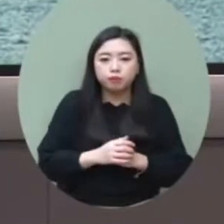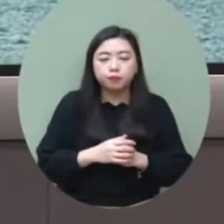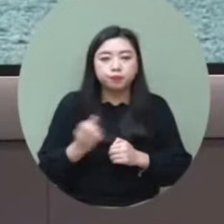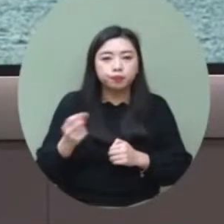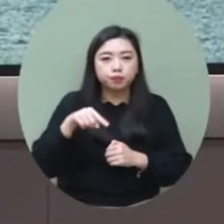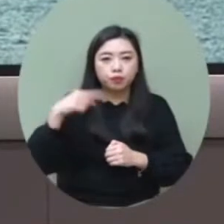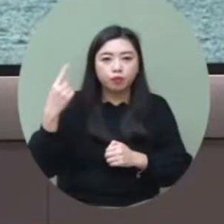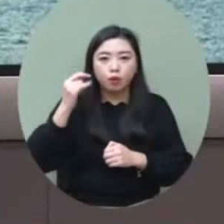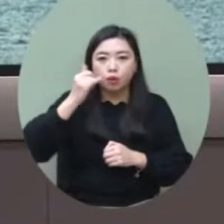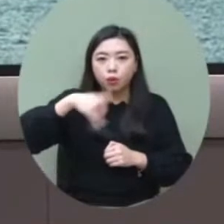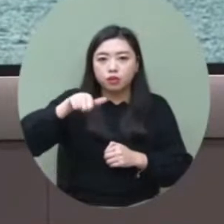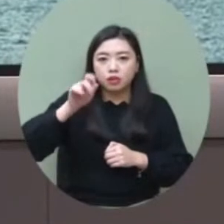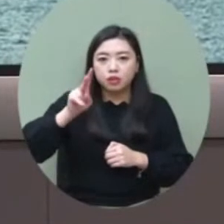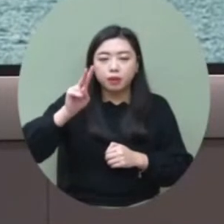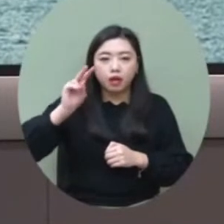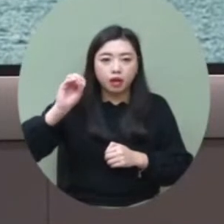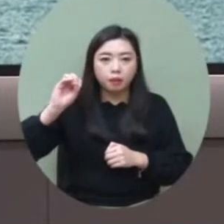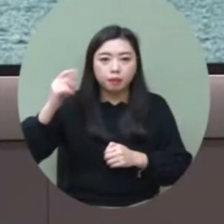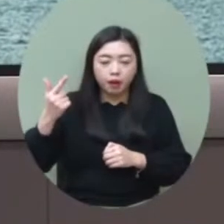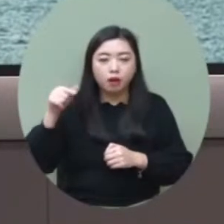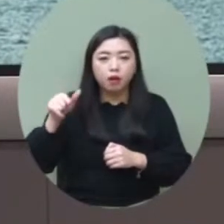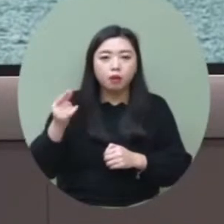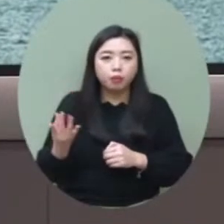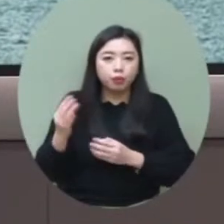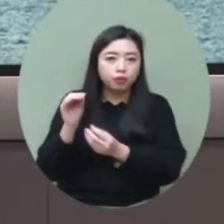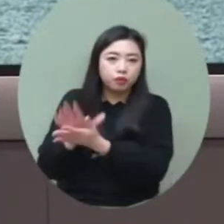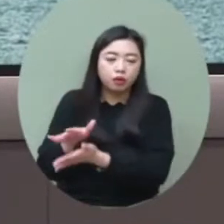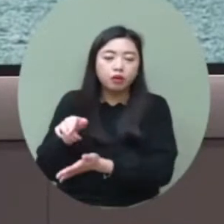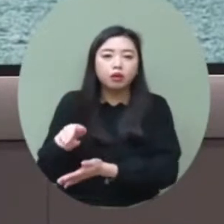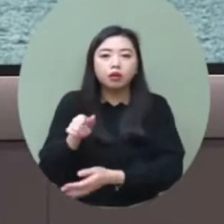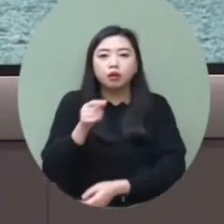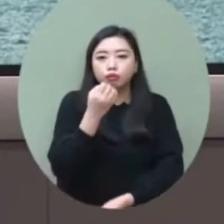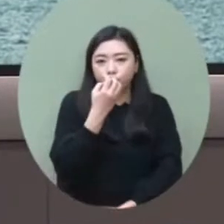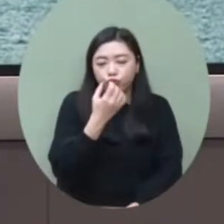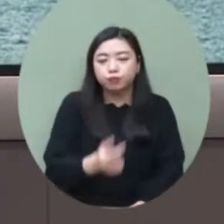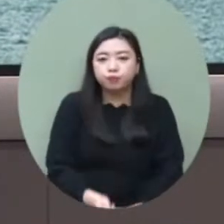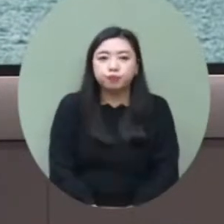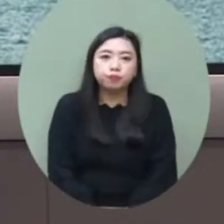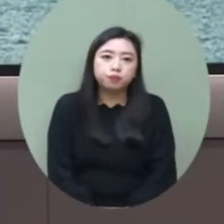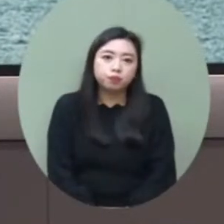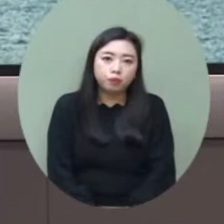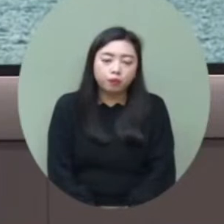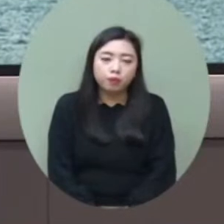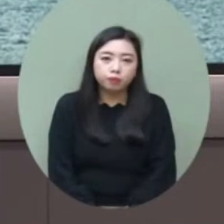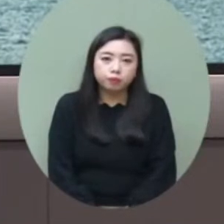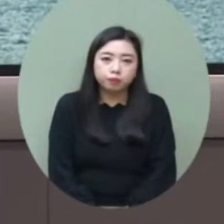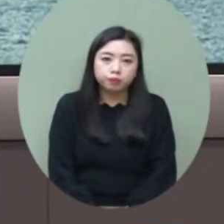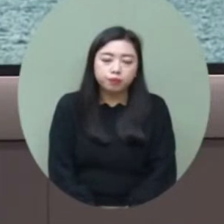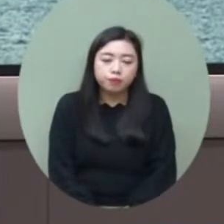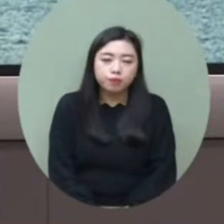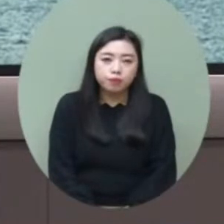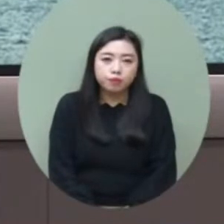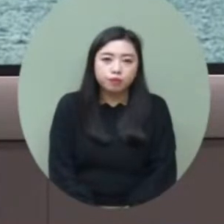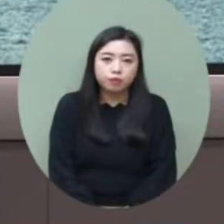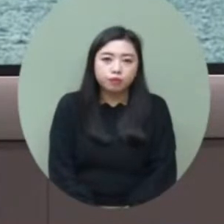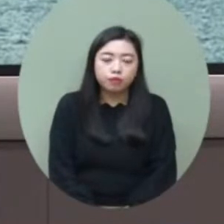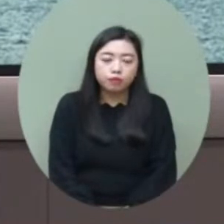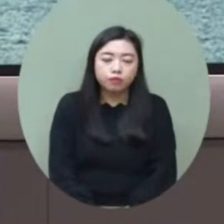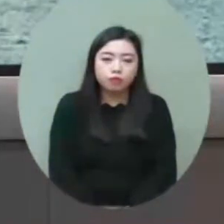6,211 cases, 3 were imported, 6,208 were local